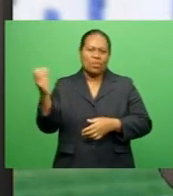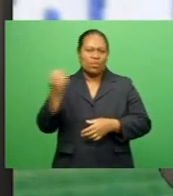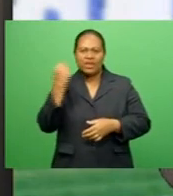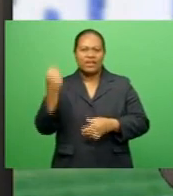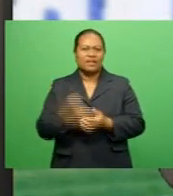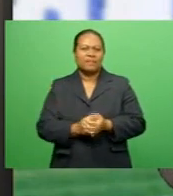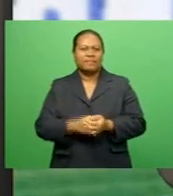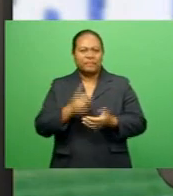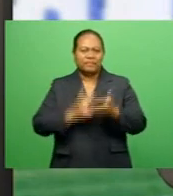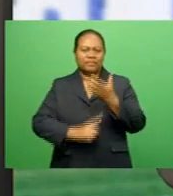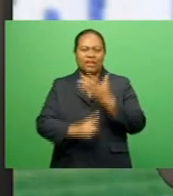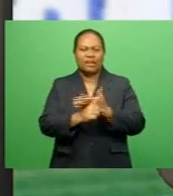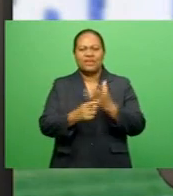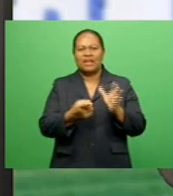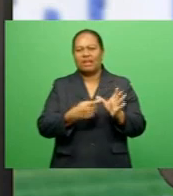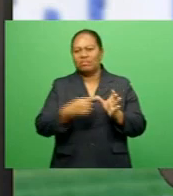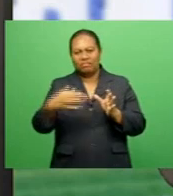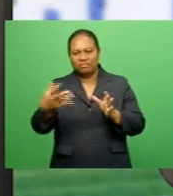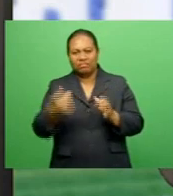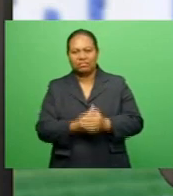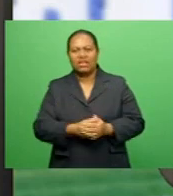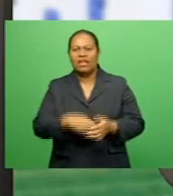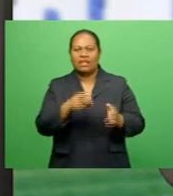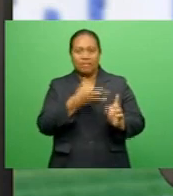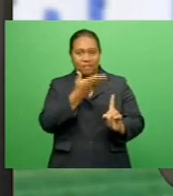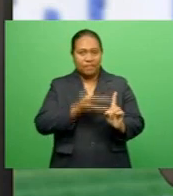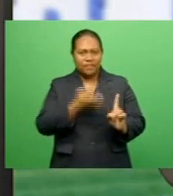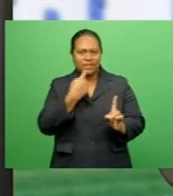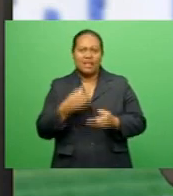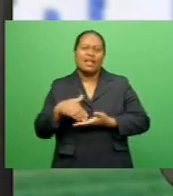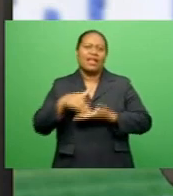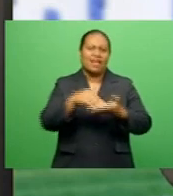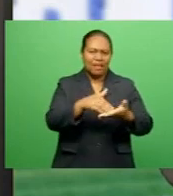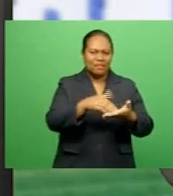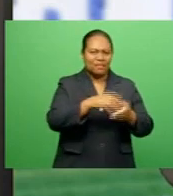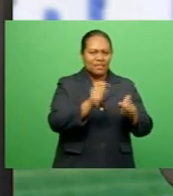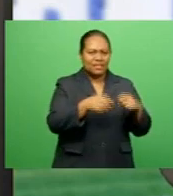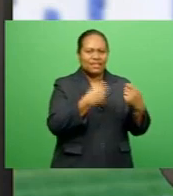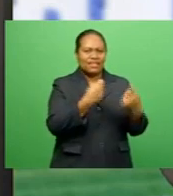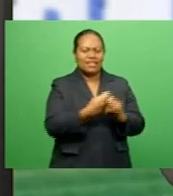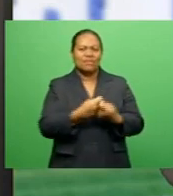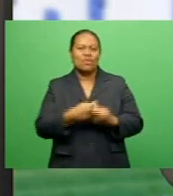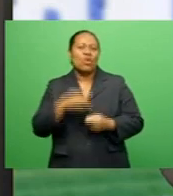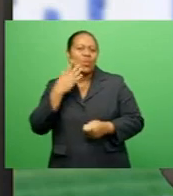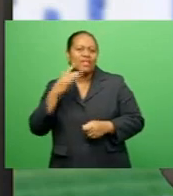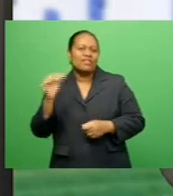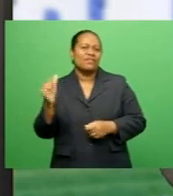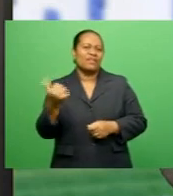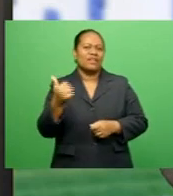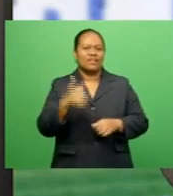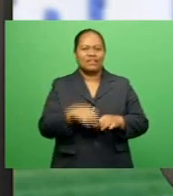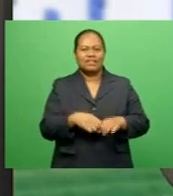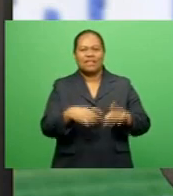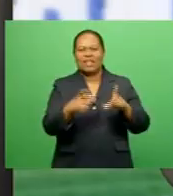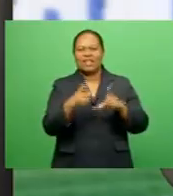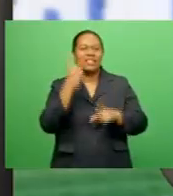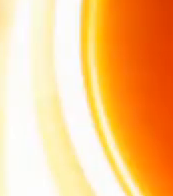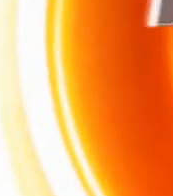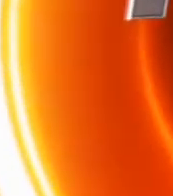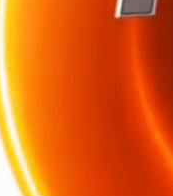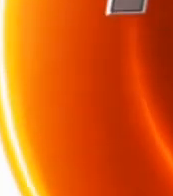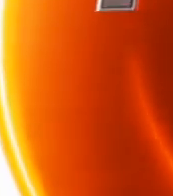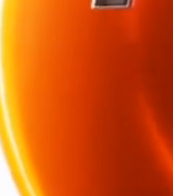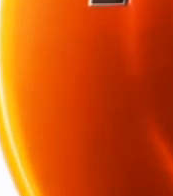Rugby Aotearoa. Whanganuku got them on the board with a spectacular diving finish after a David Havili break.